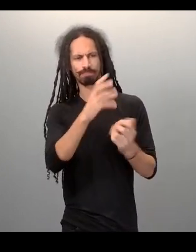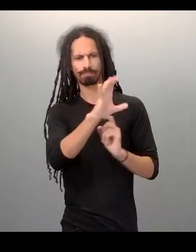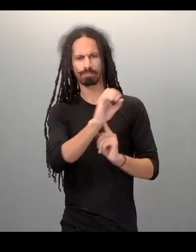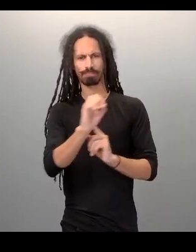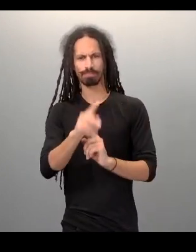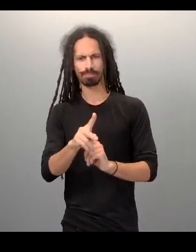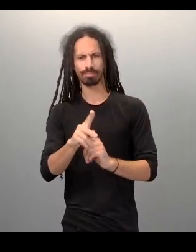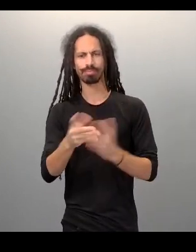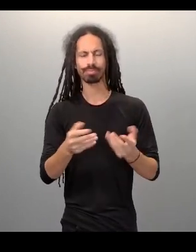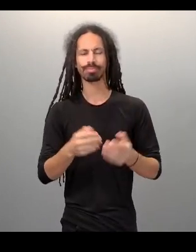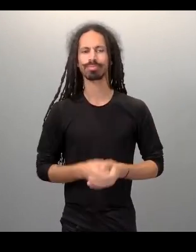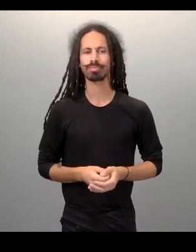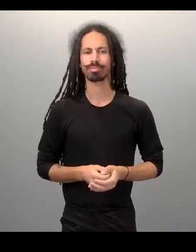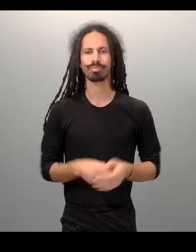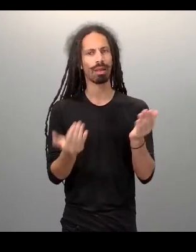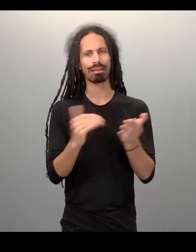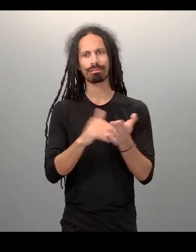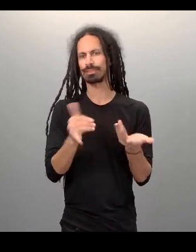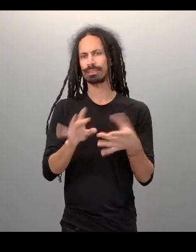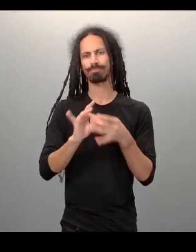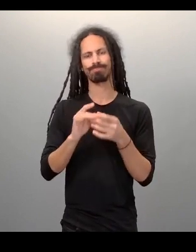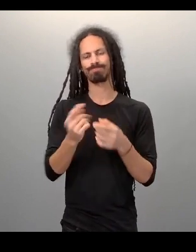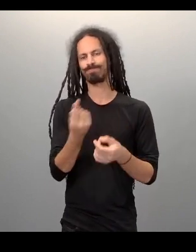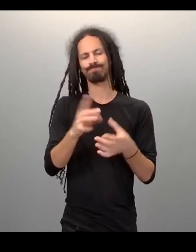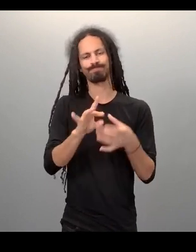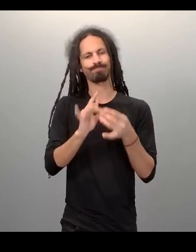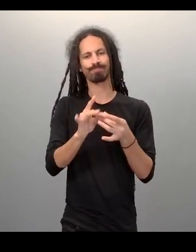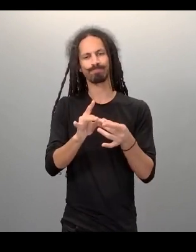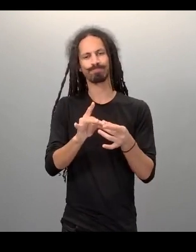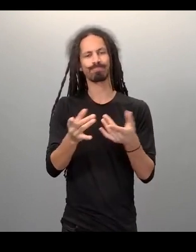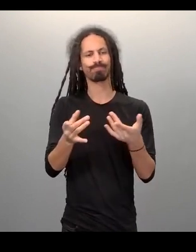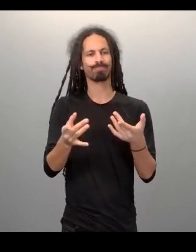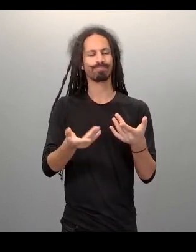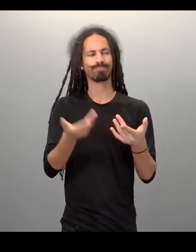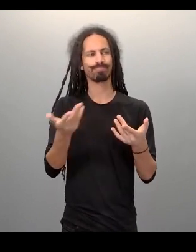co-op. Again, that is something that is quite a